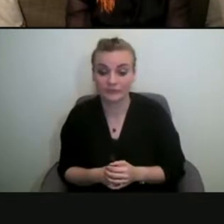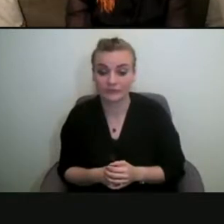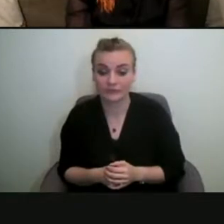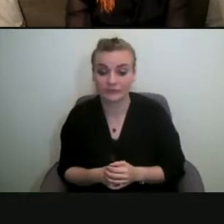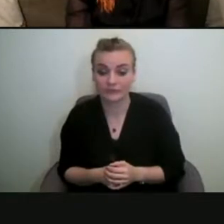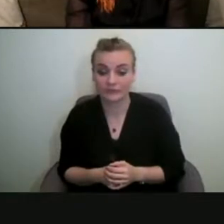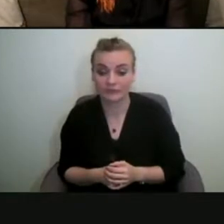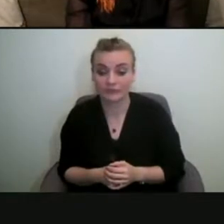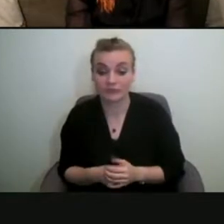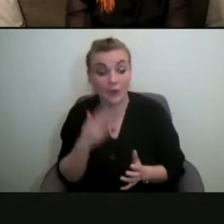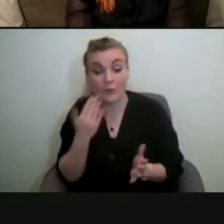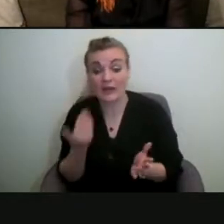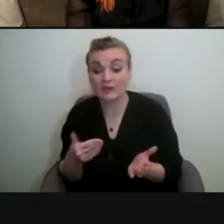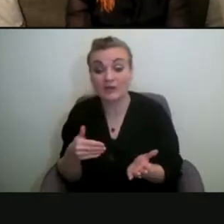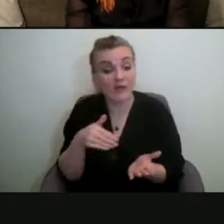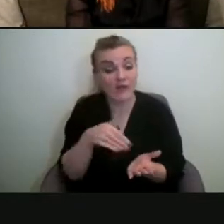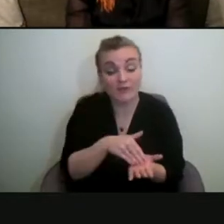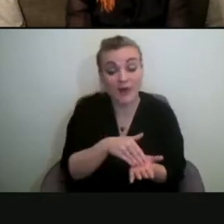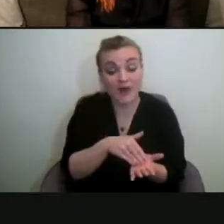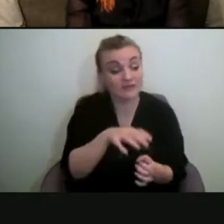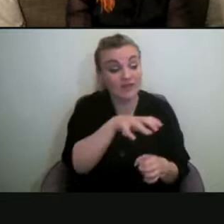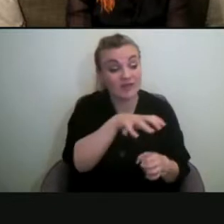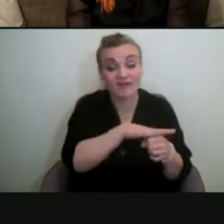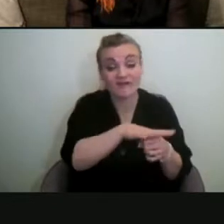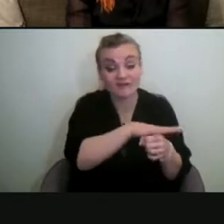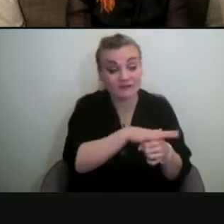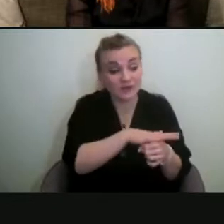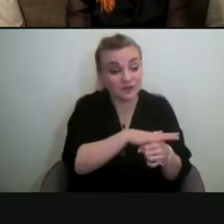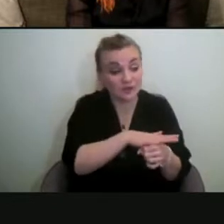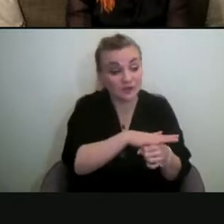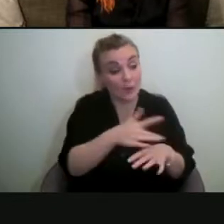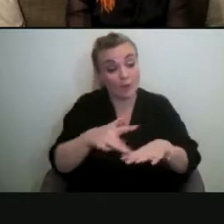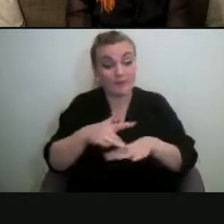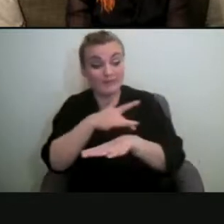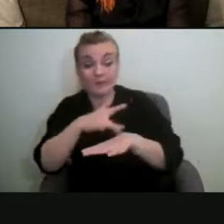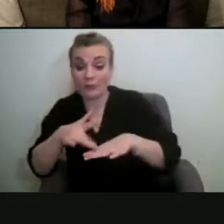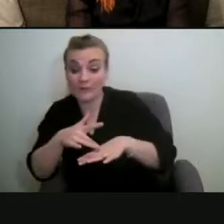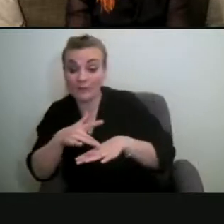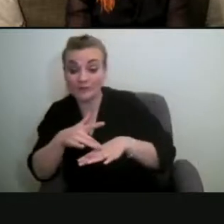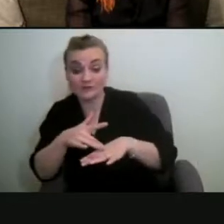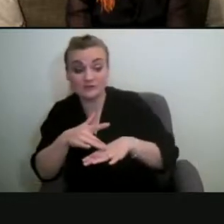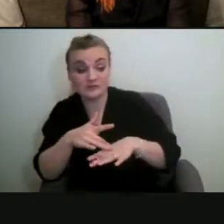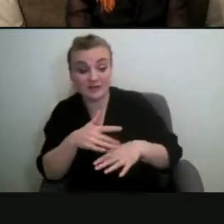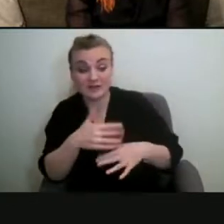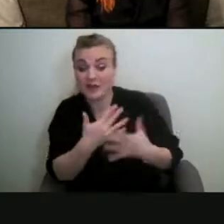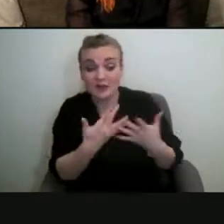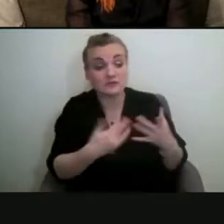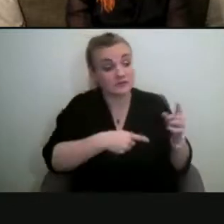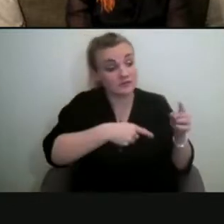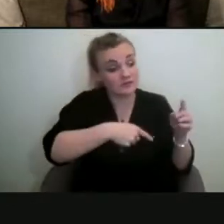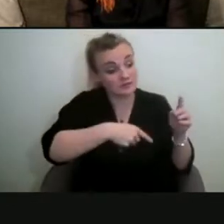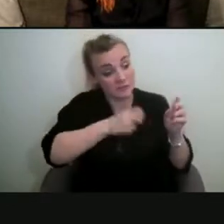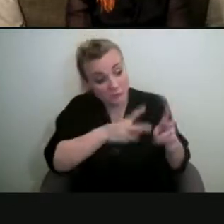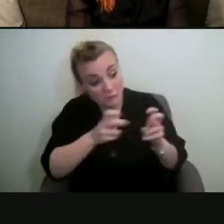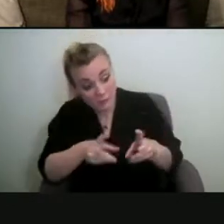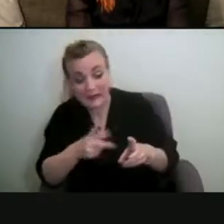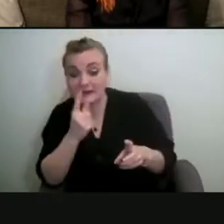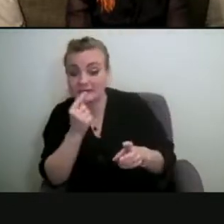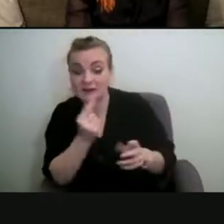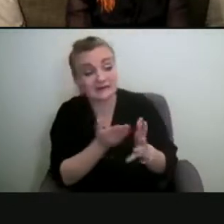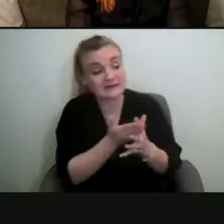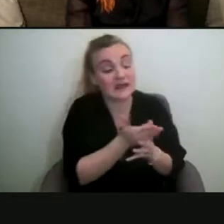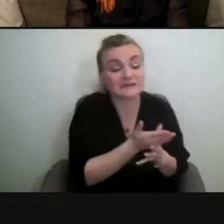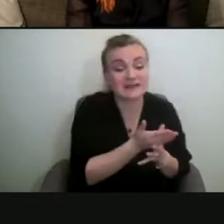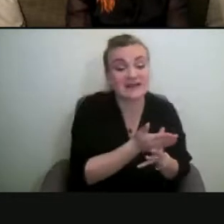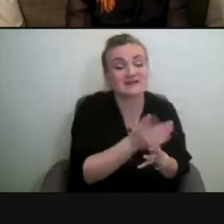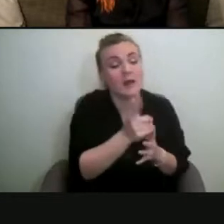arrive to the performance, but we need to keep with